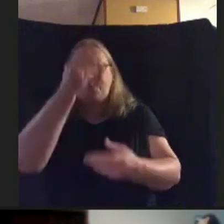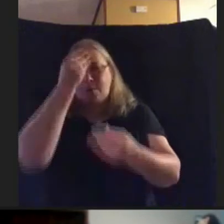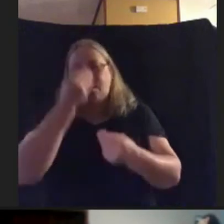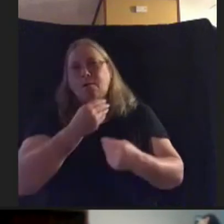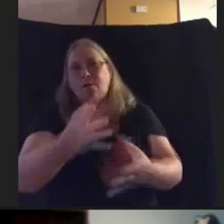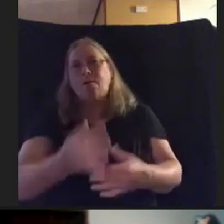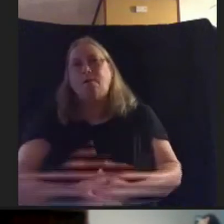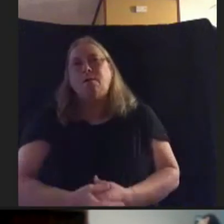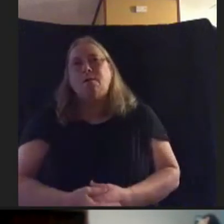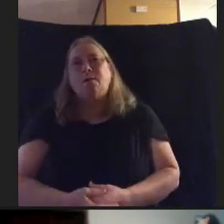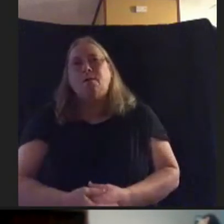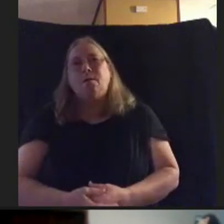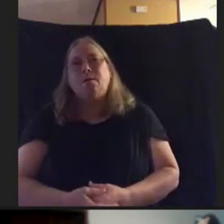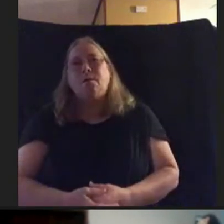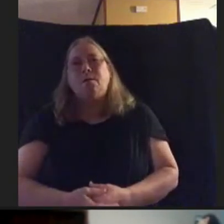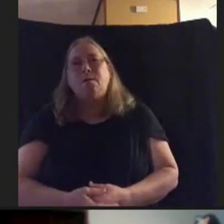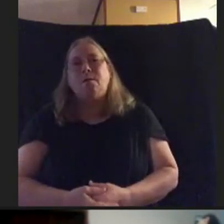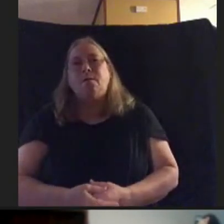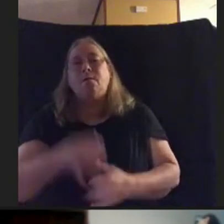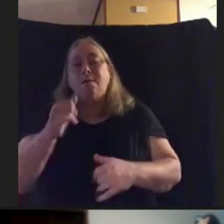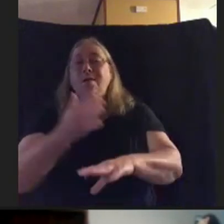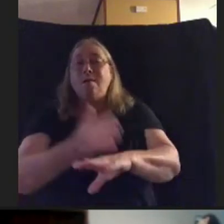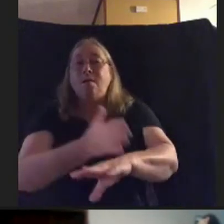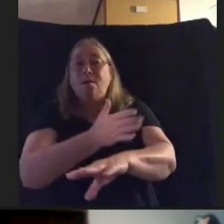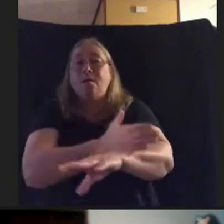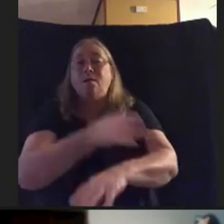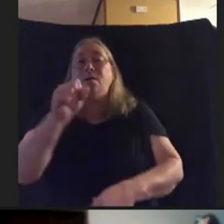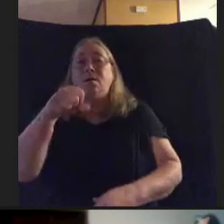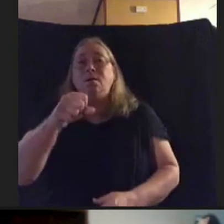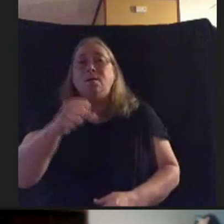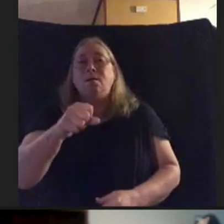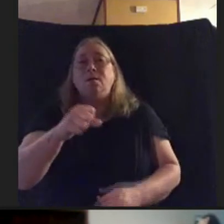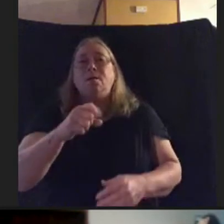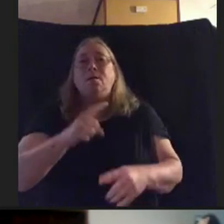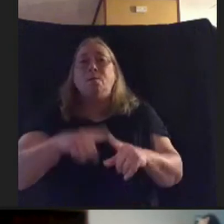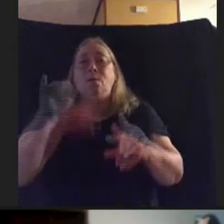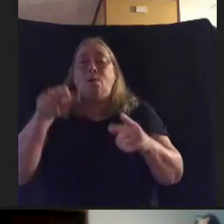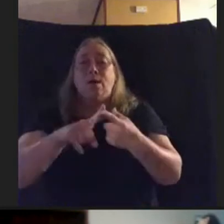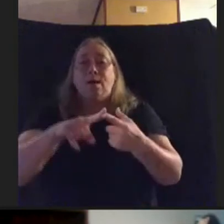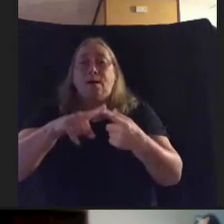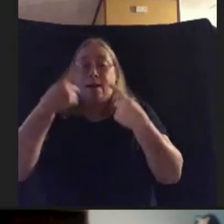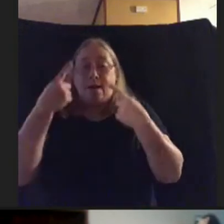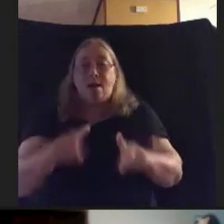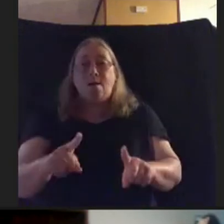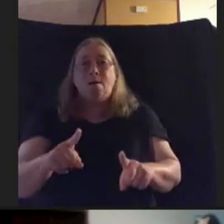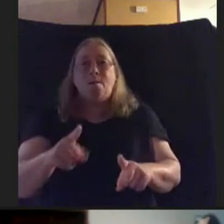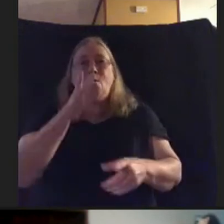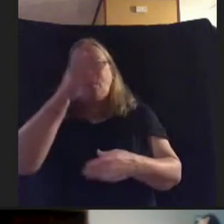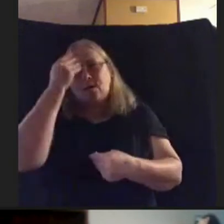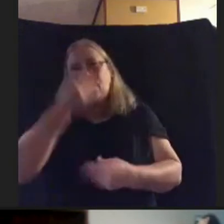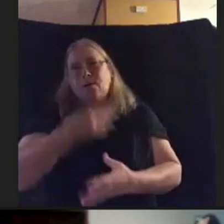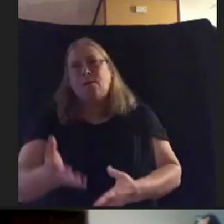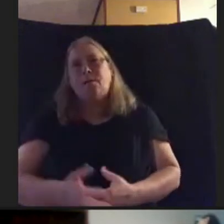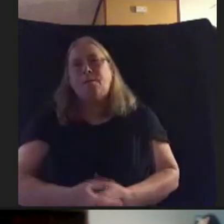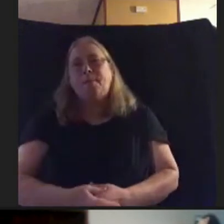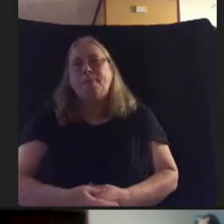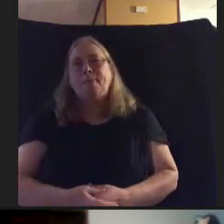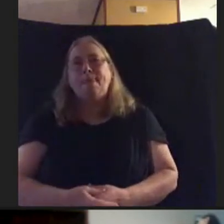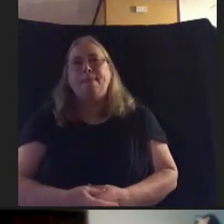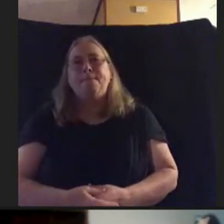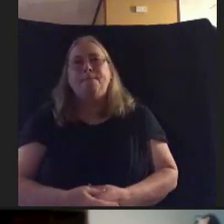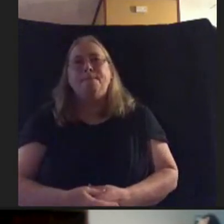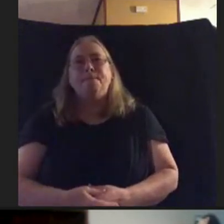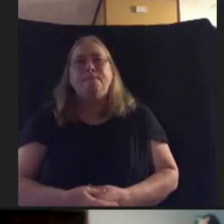seen. I mean, there's progress being made, but will it meet that threshold? I do not know. Okay, thank you.